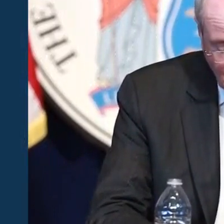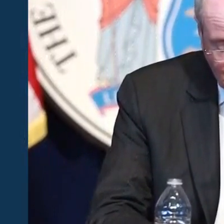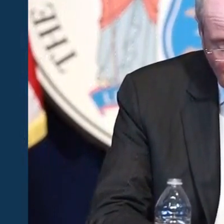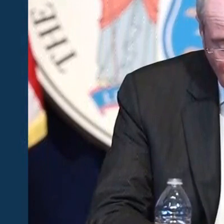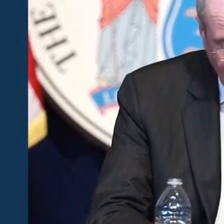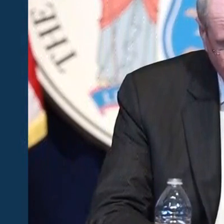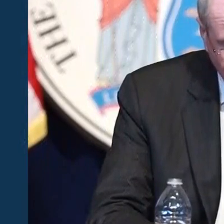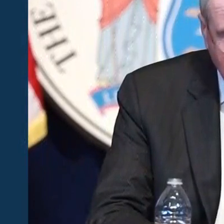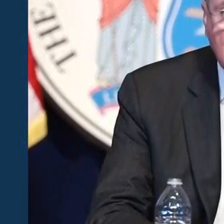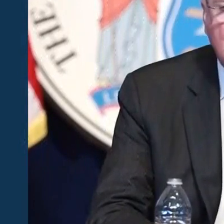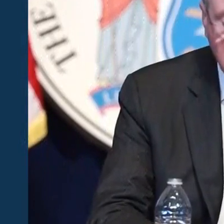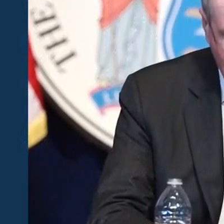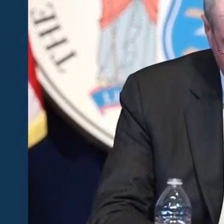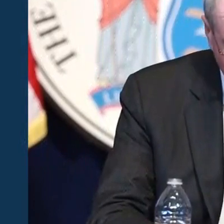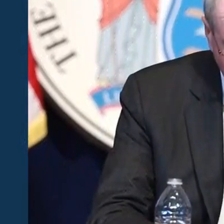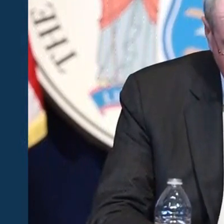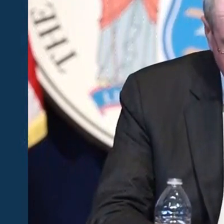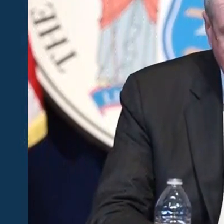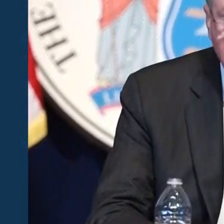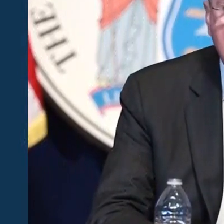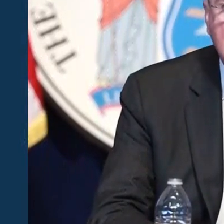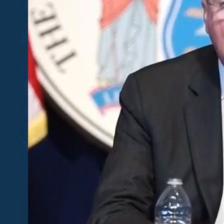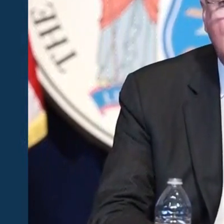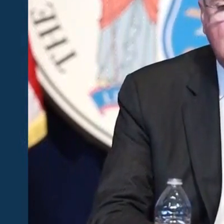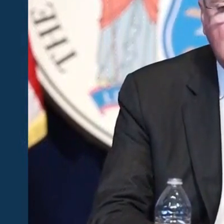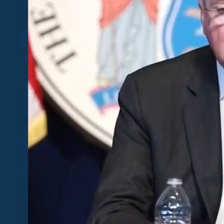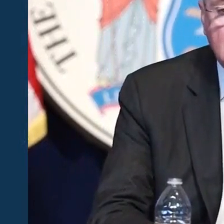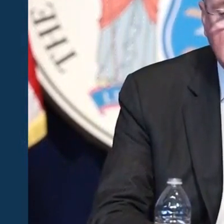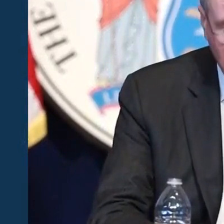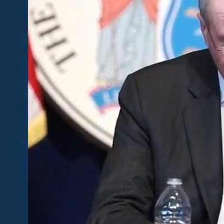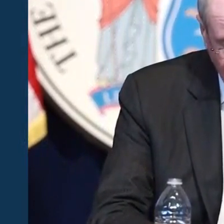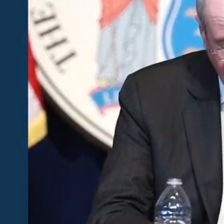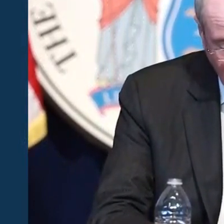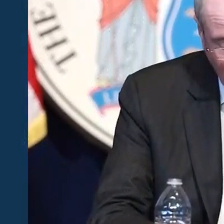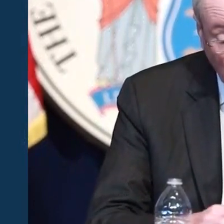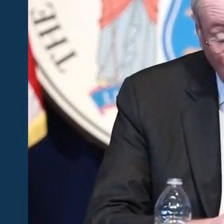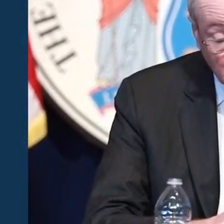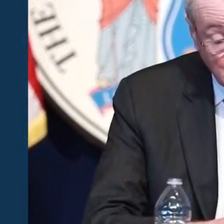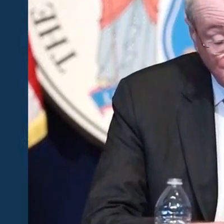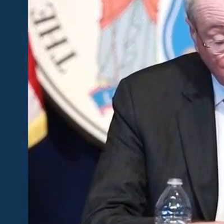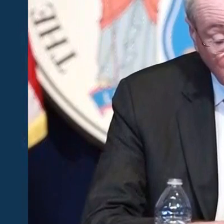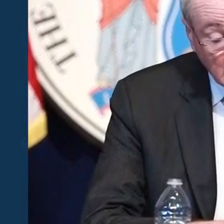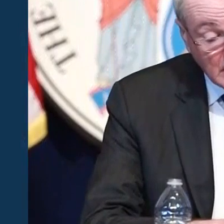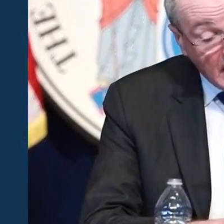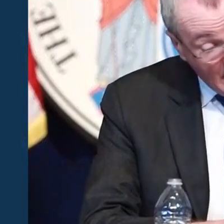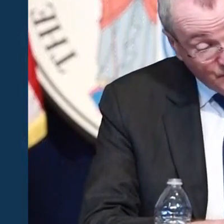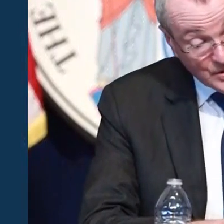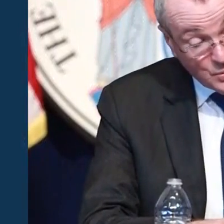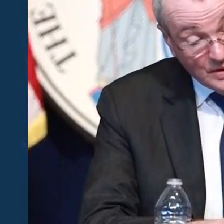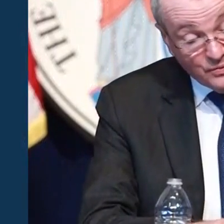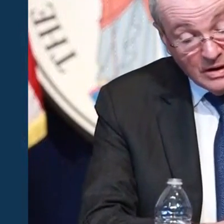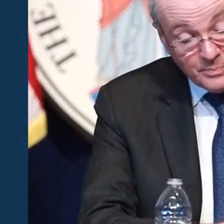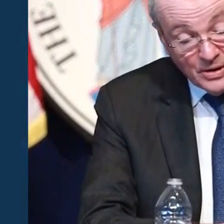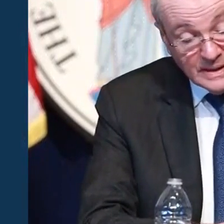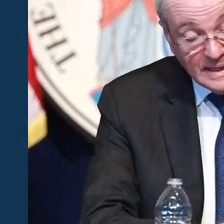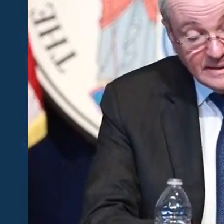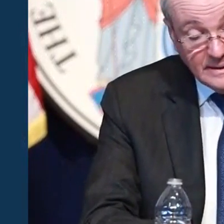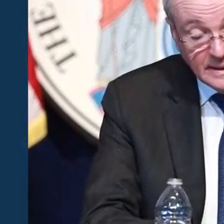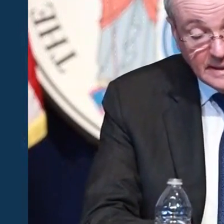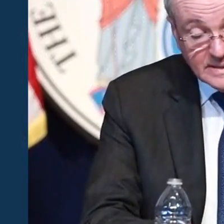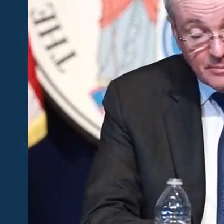1,886 were listed in critical or intensive care, and 1,611 ventilators were in use. And for the 24-hour